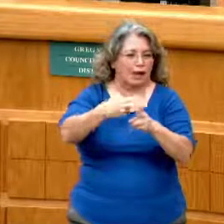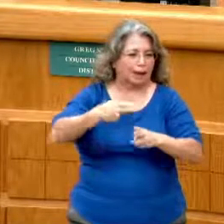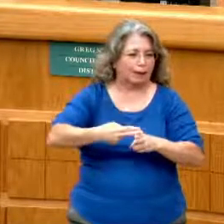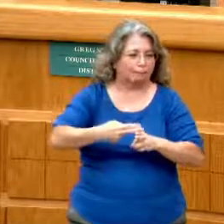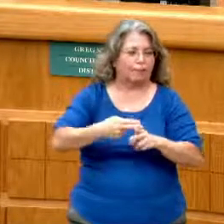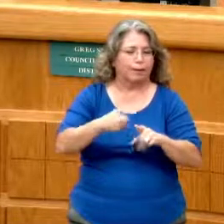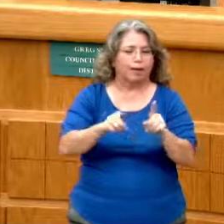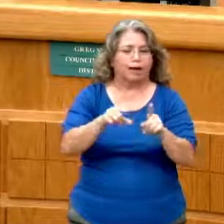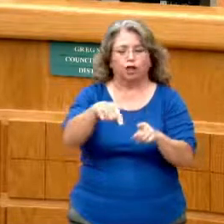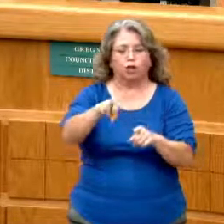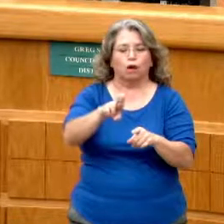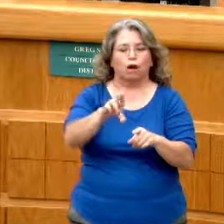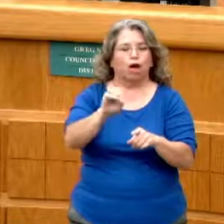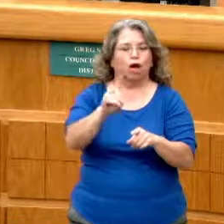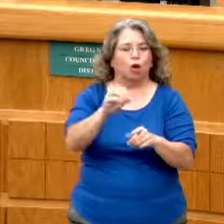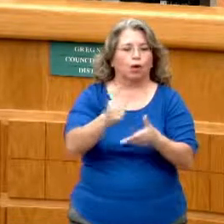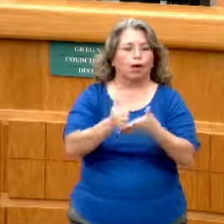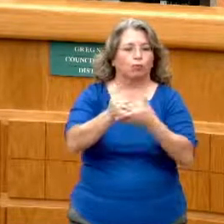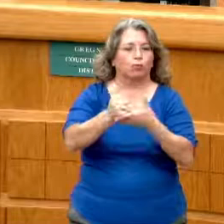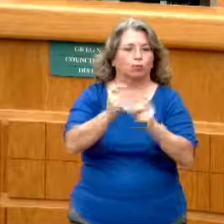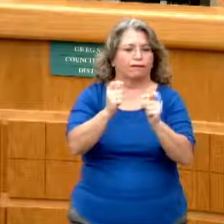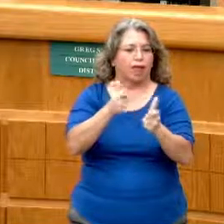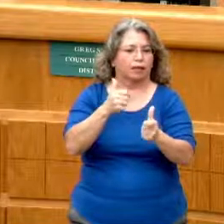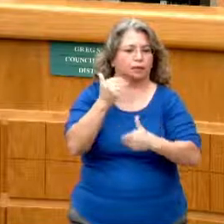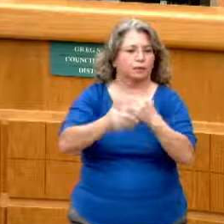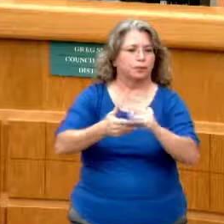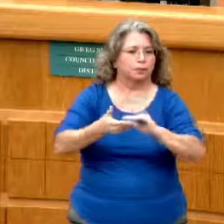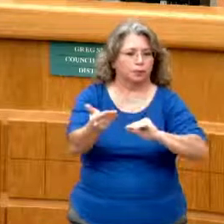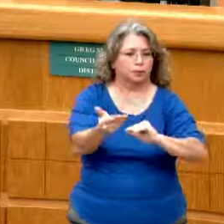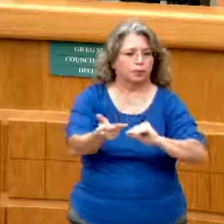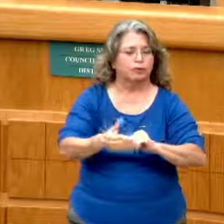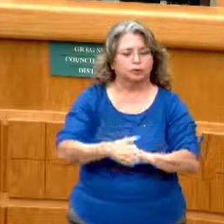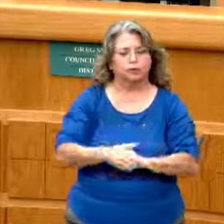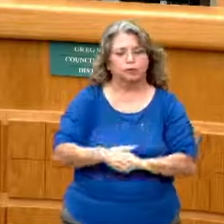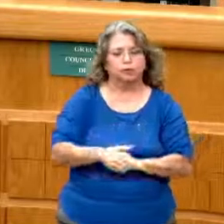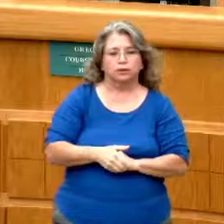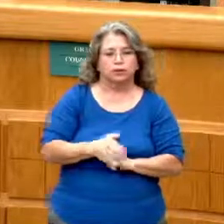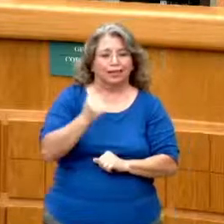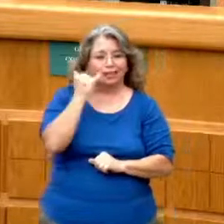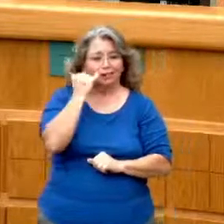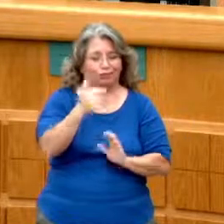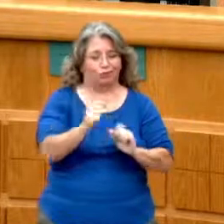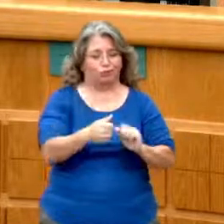the process go faster. So if you have that QR code, bring it